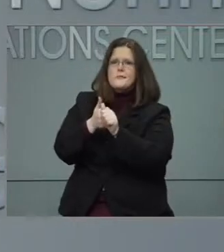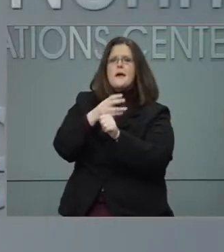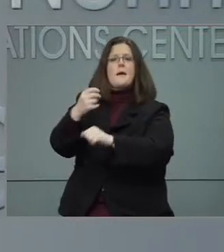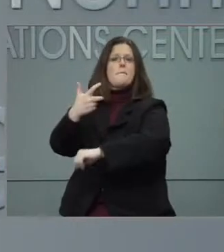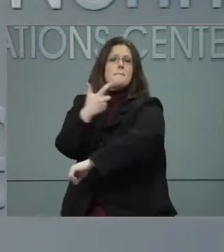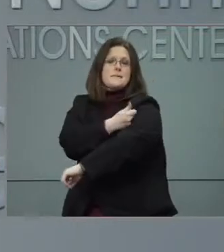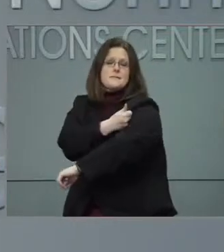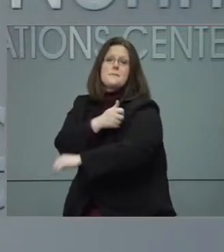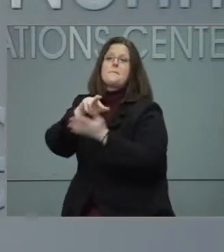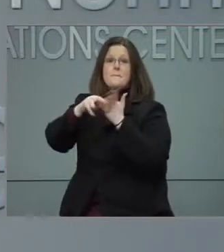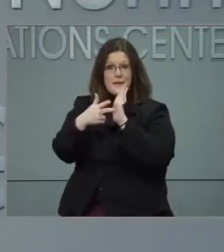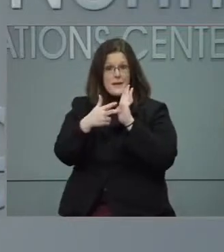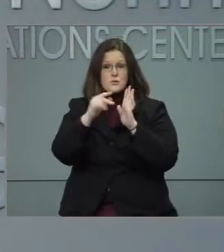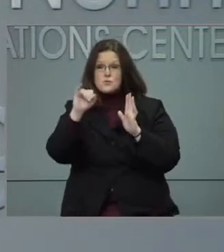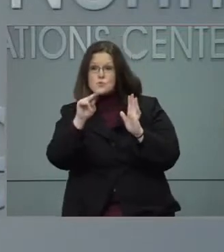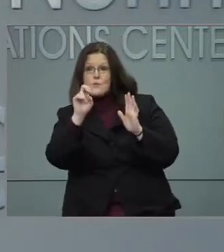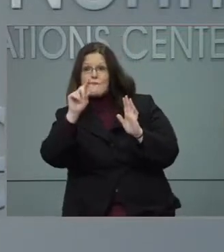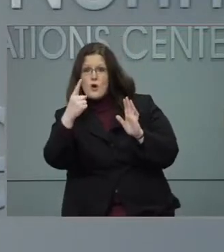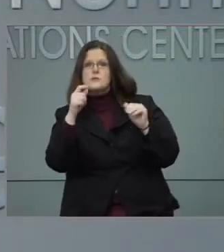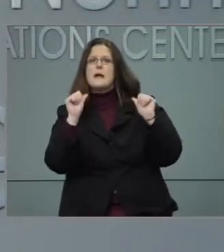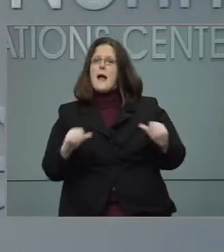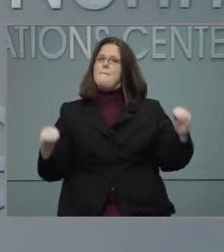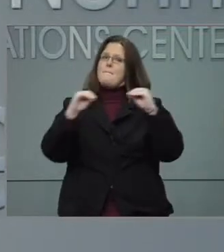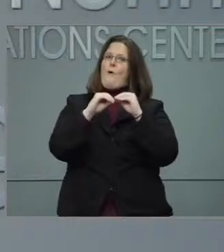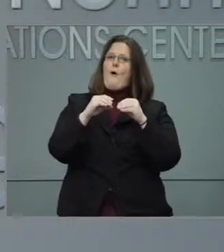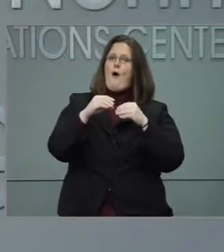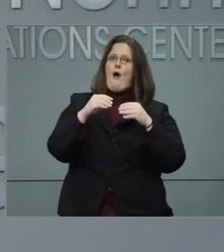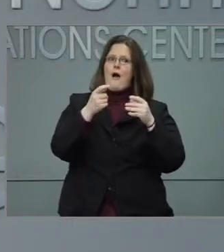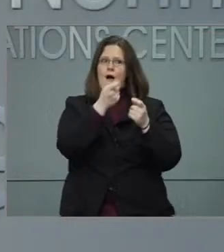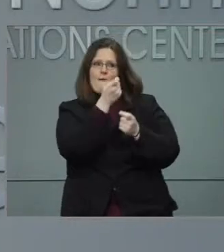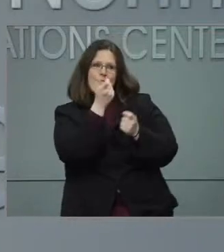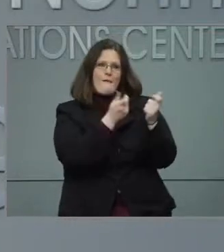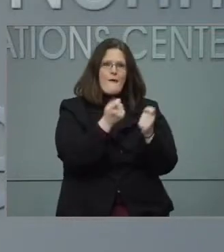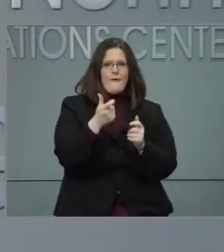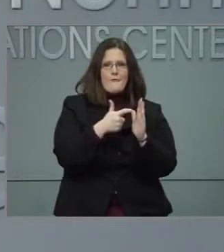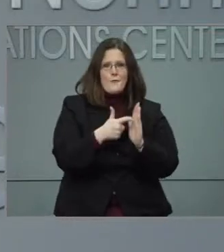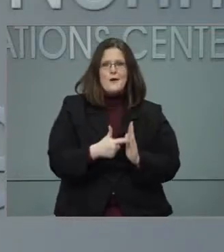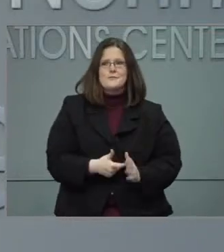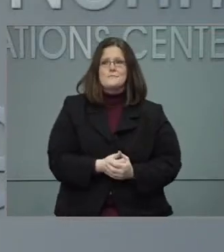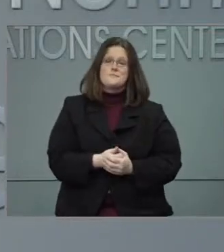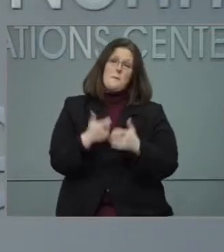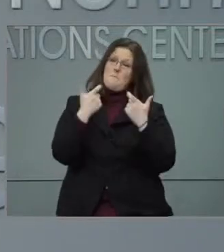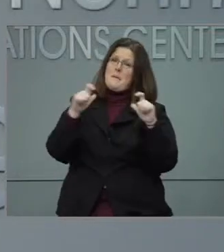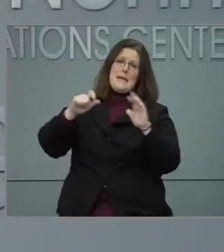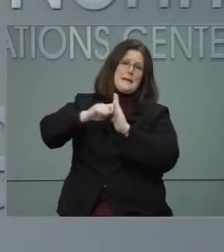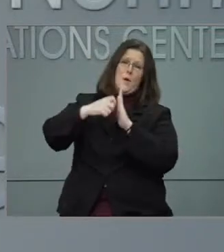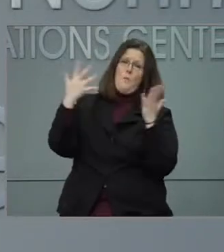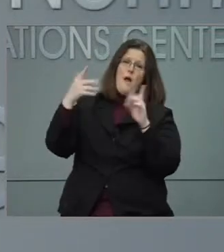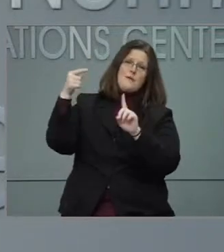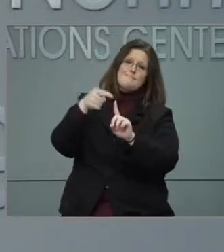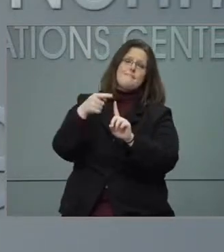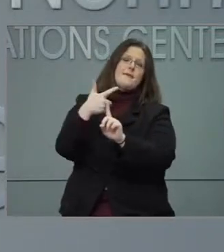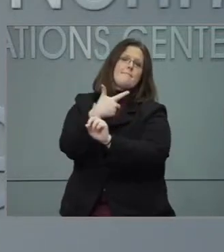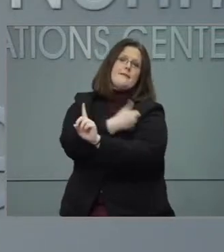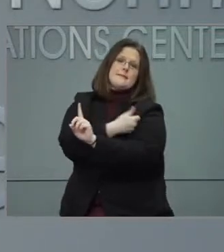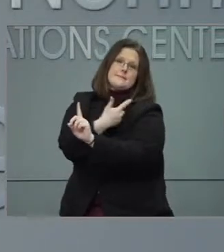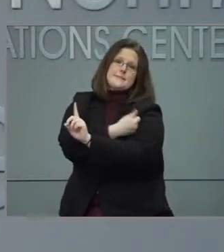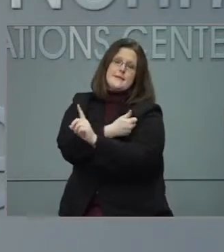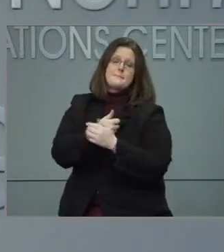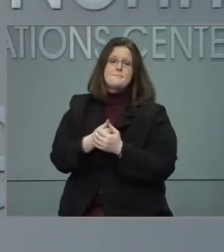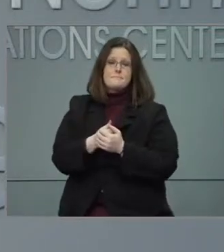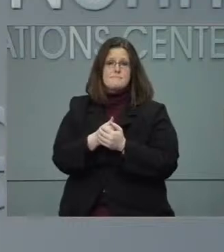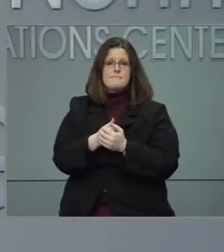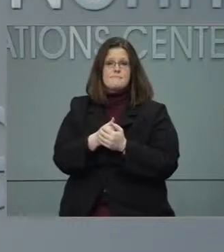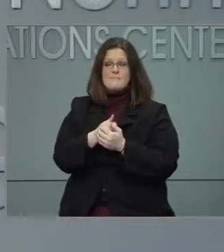1st. But the critical piece of our success is getting vaccinated. We have safe and effective vaccines available for